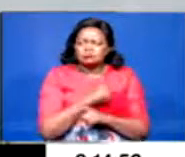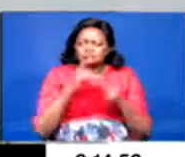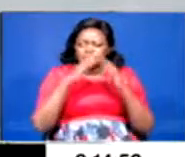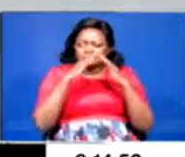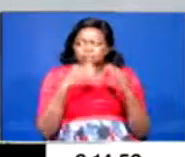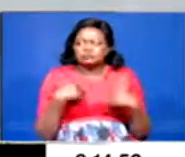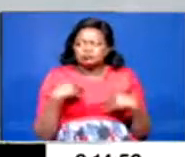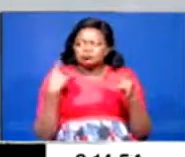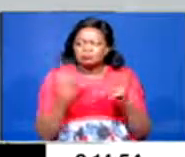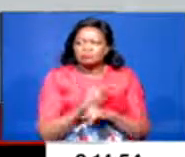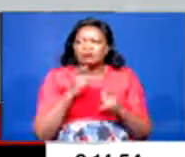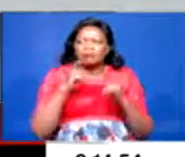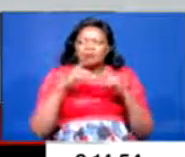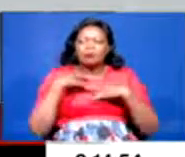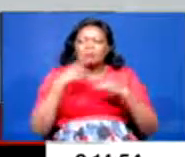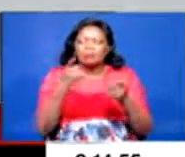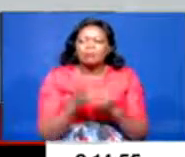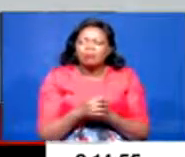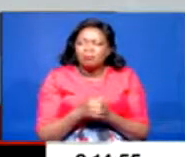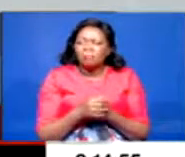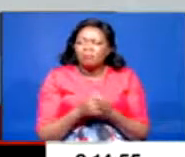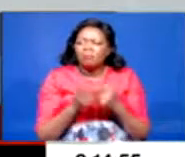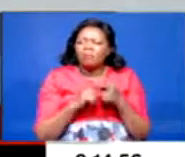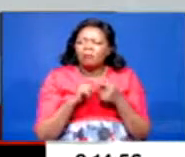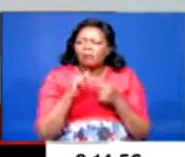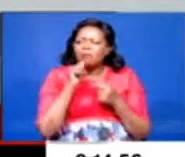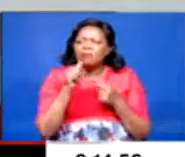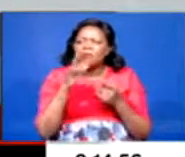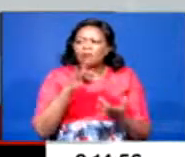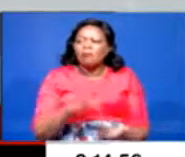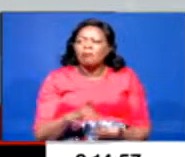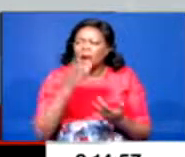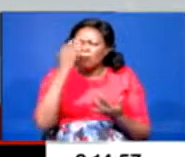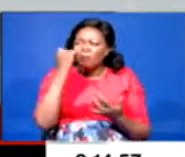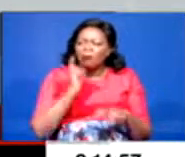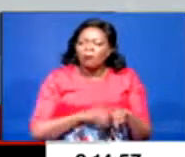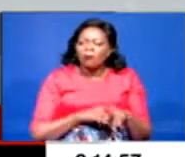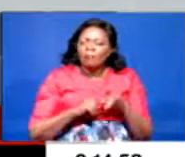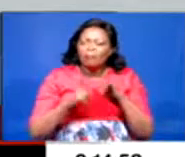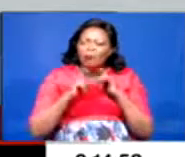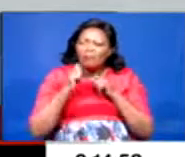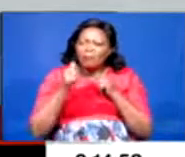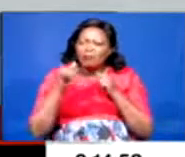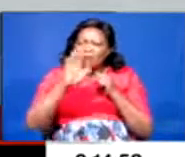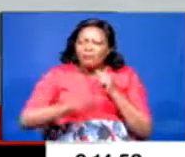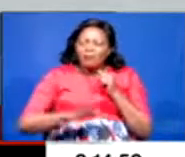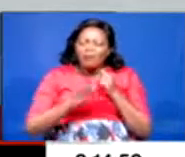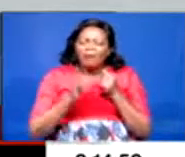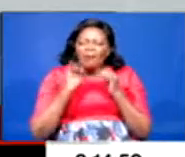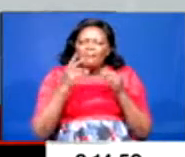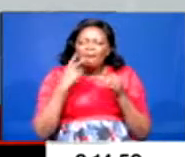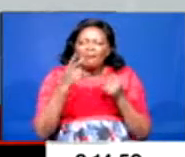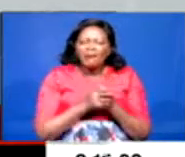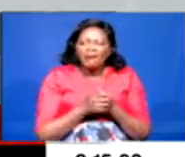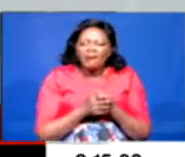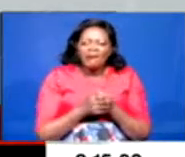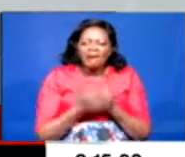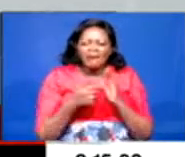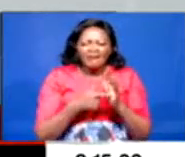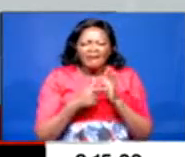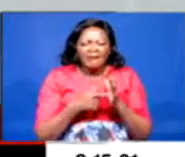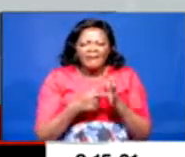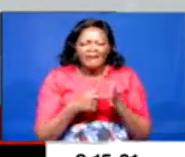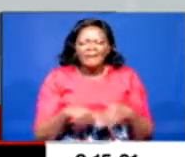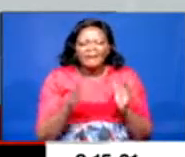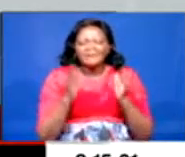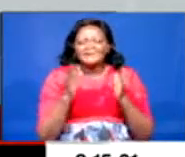media interests. This is not unique. Like, if you look in other jurisdictions, if you watch Fox News, for example, in the States, you know